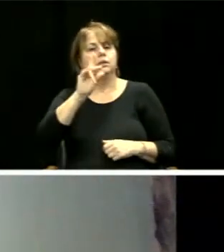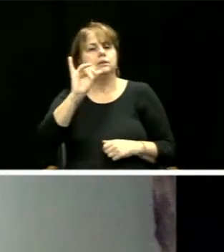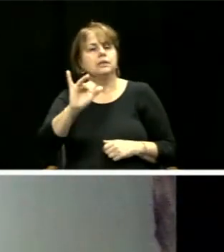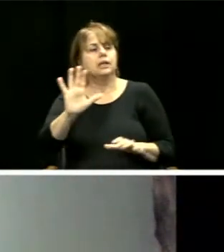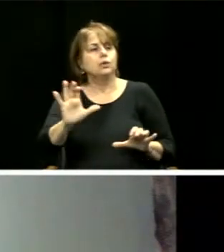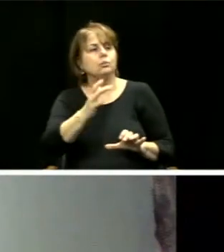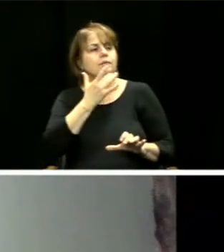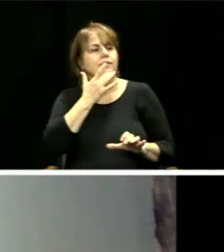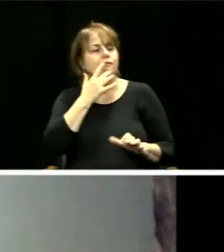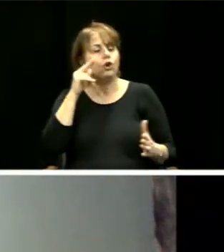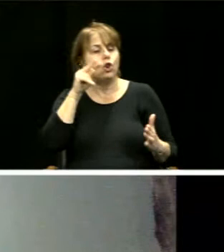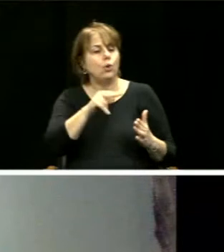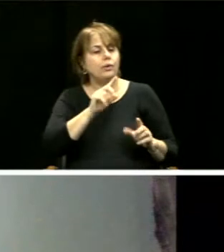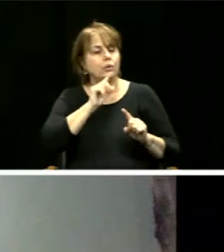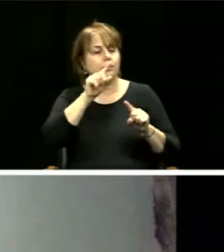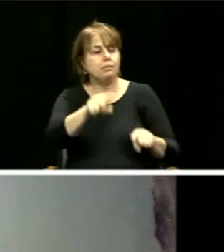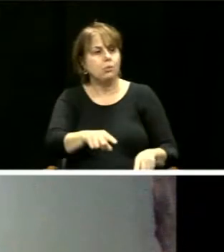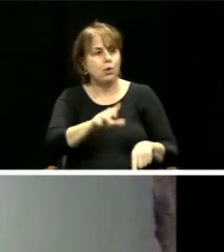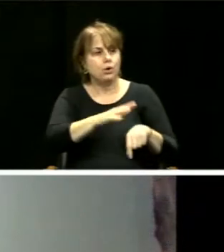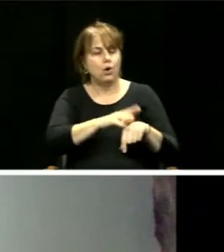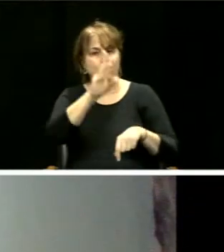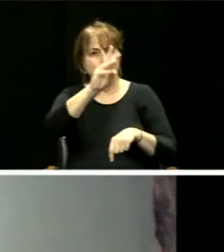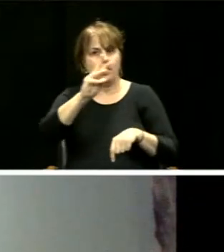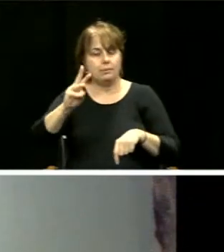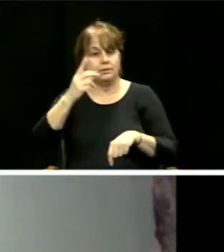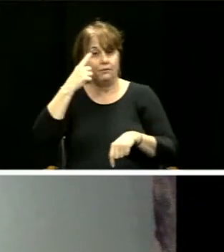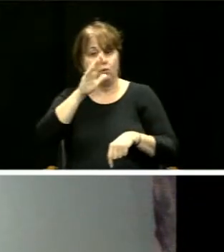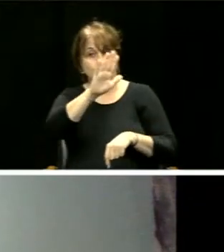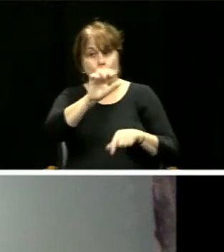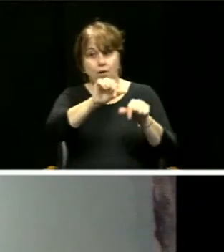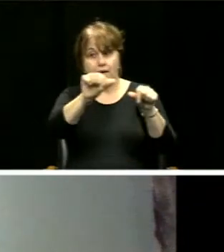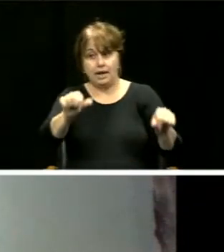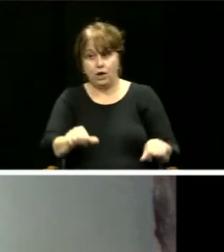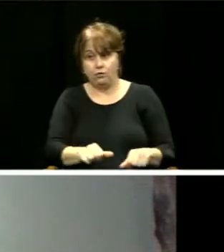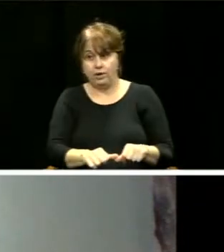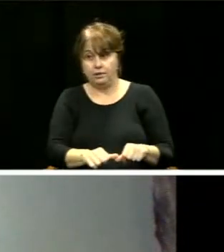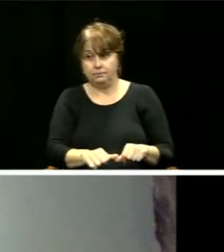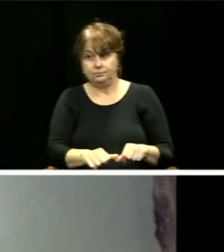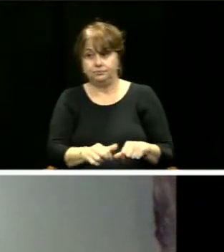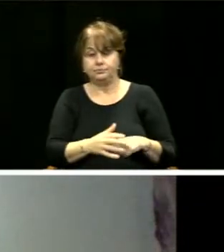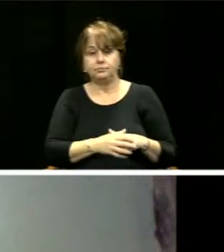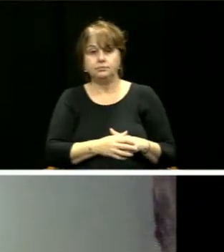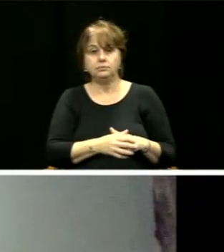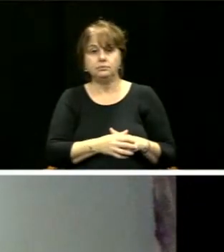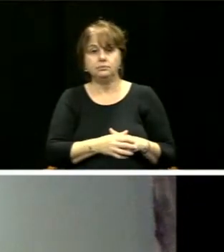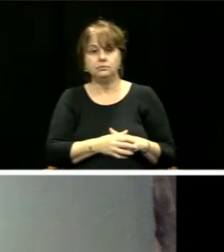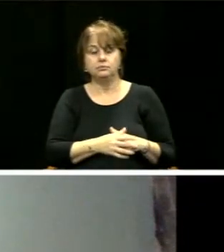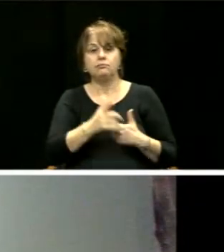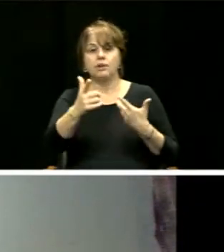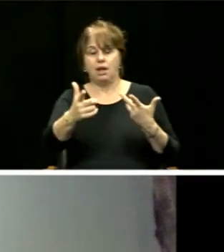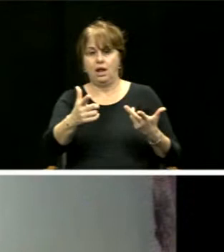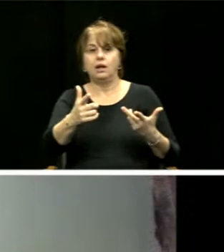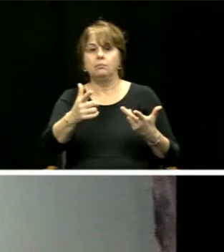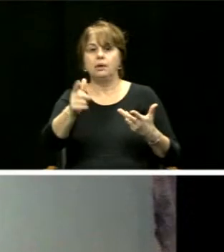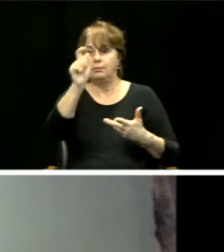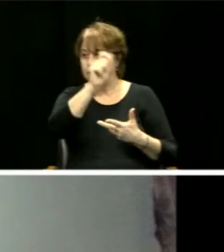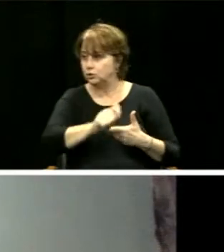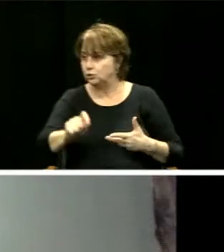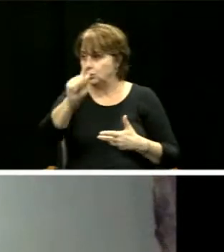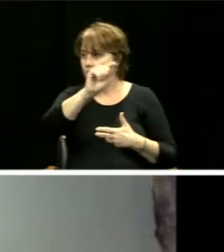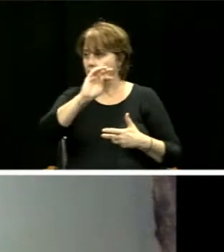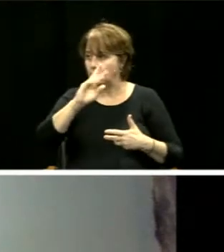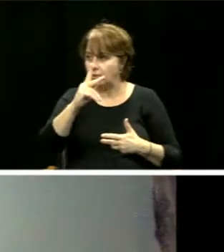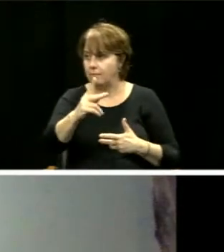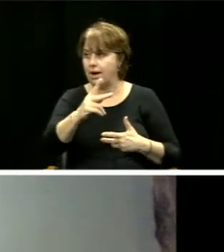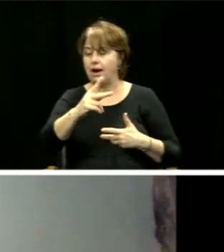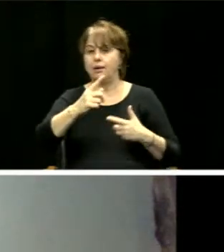at the report that's on the website for your area, and then like kind of maybe circle a map or something that's on there so